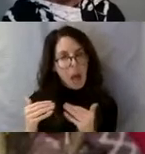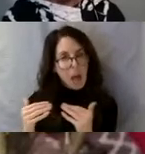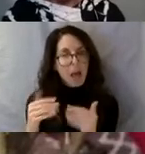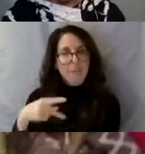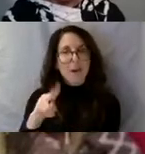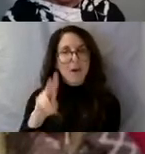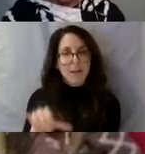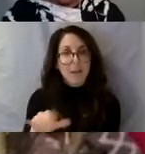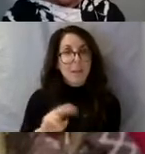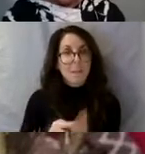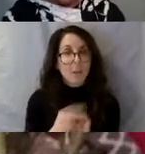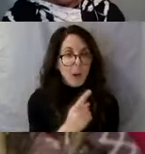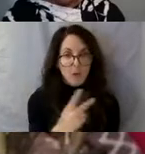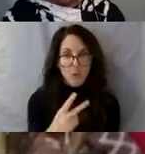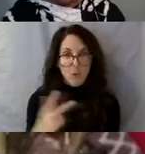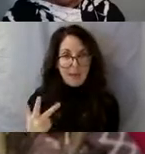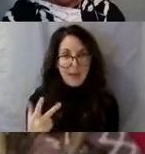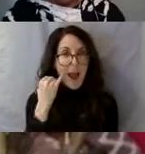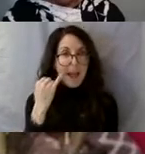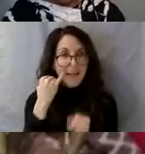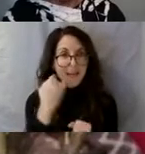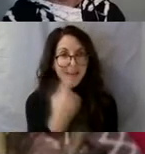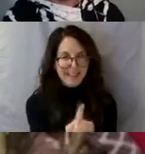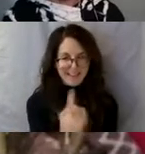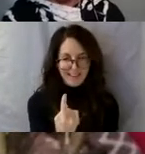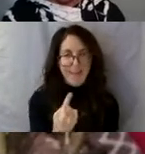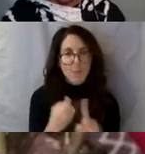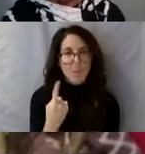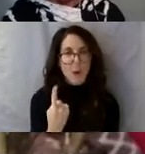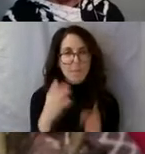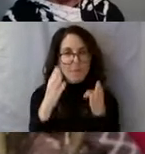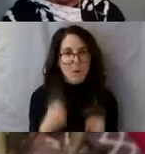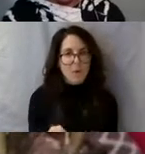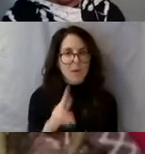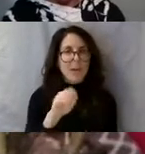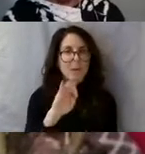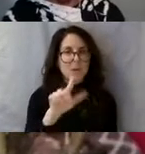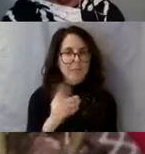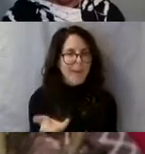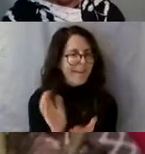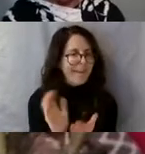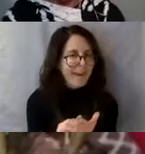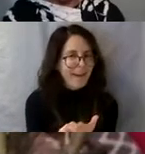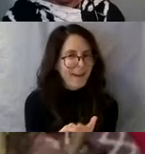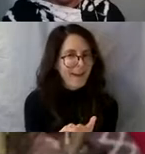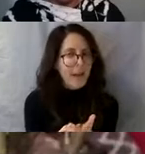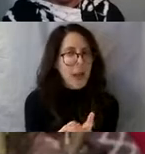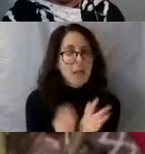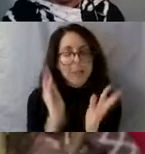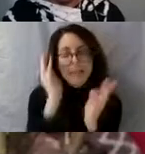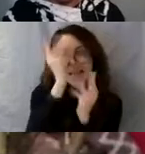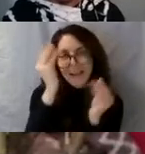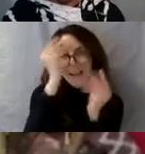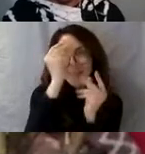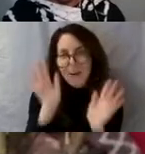ideas from one racial body. Again, it's just a mere consideration for us to think about.